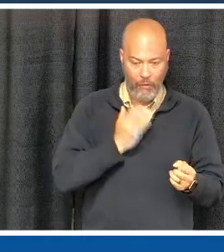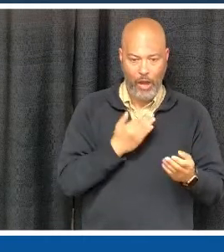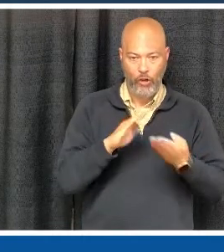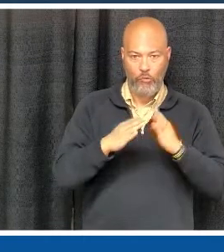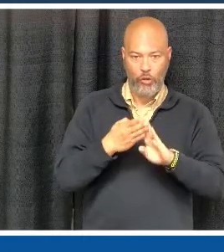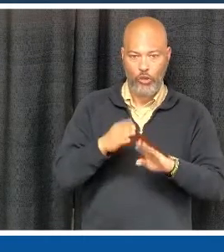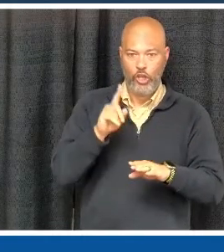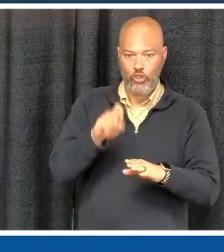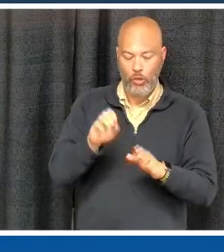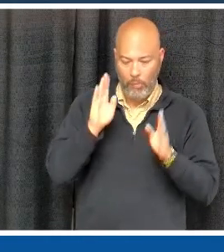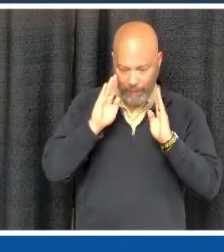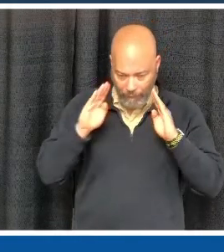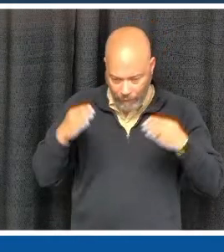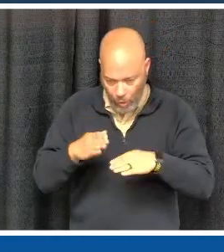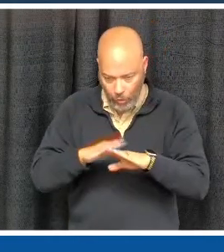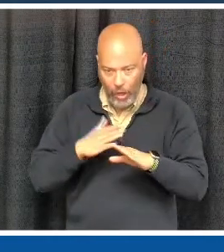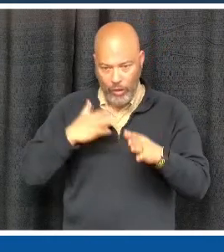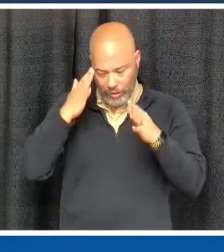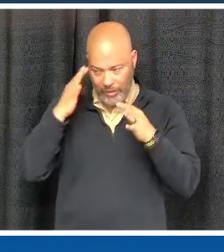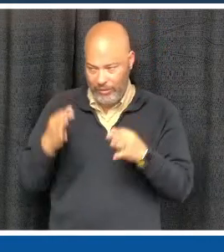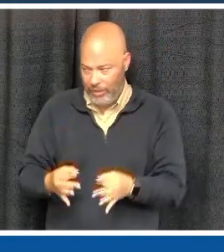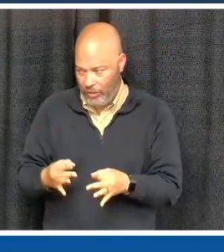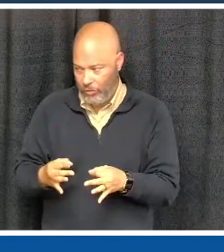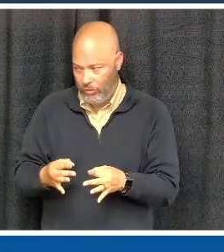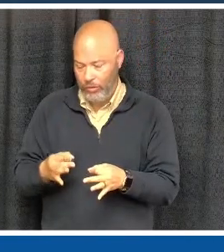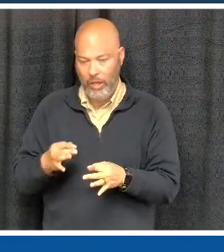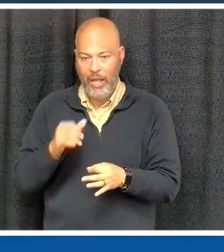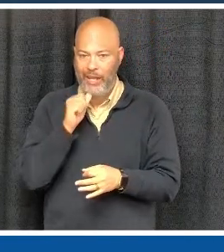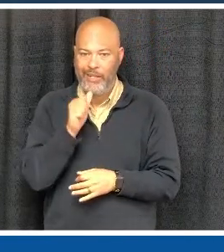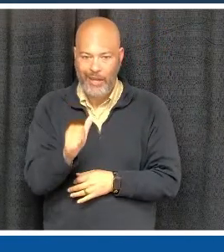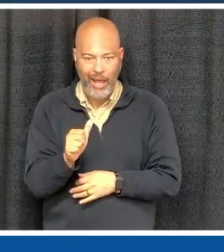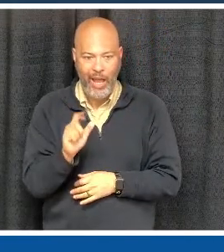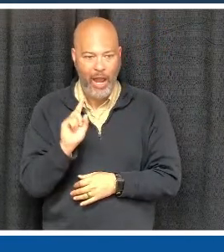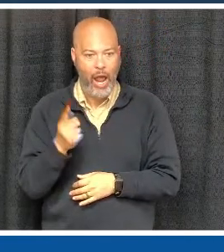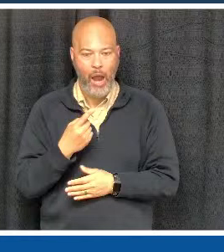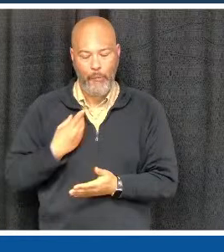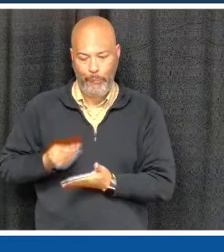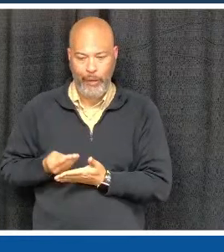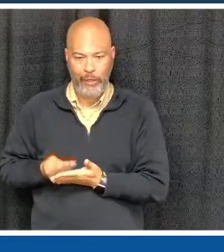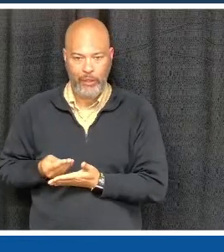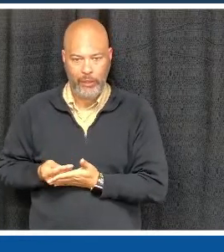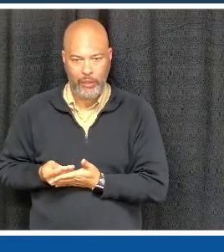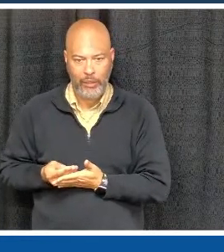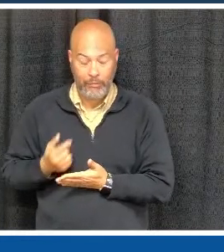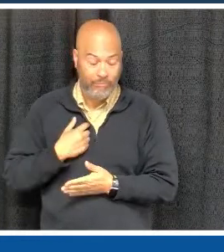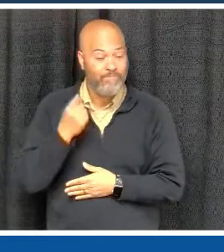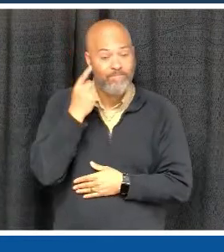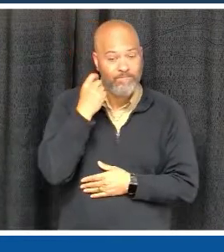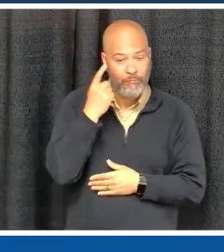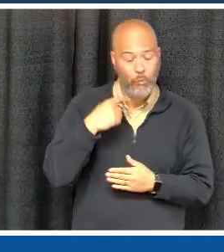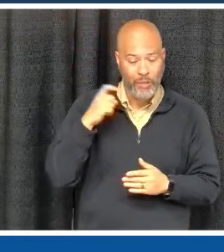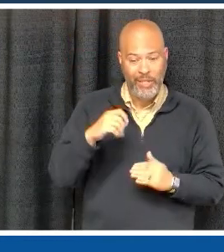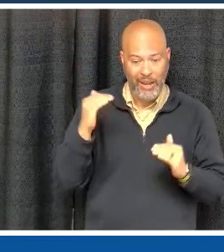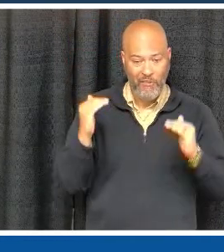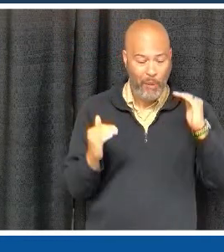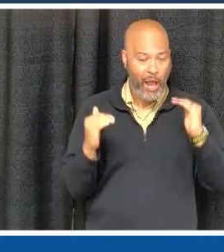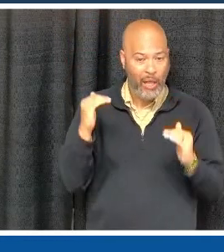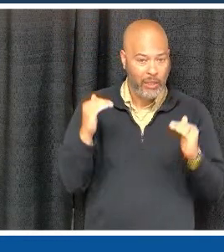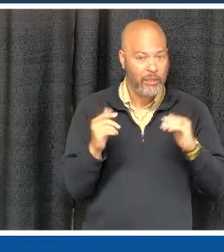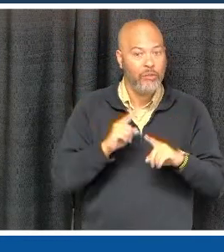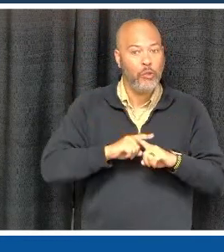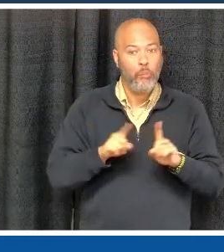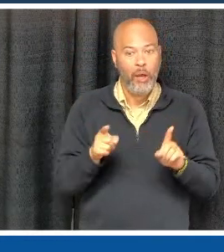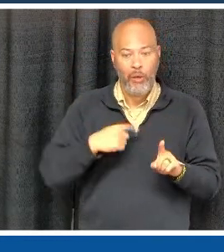should center our decisions here, and not our pocketbooks. I understand there's a balance sometimes, but